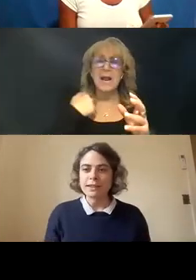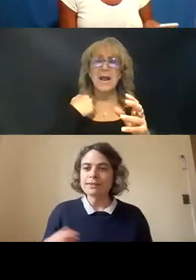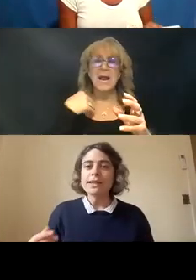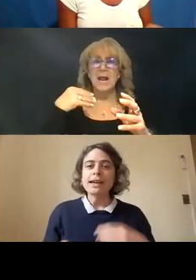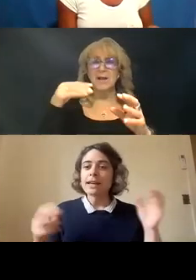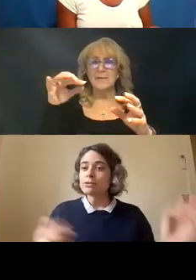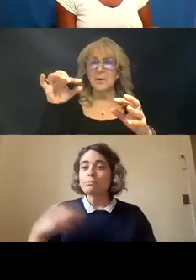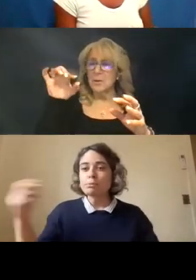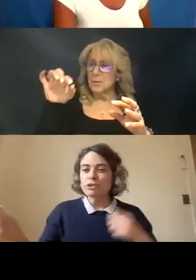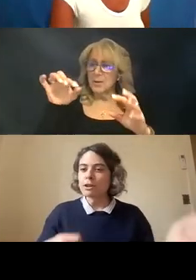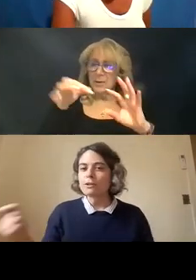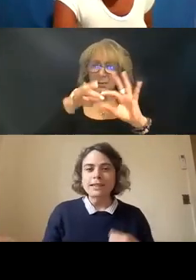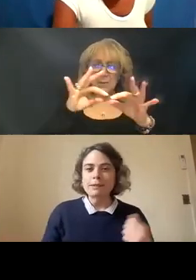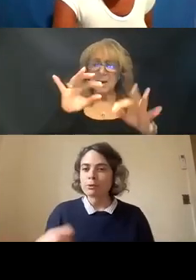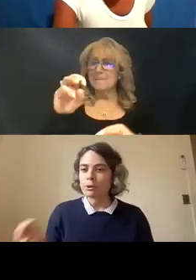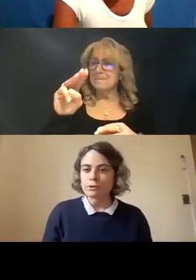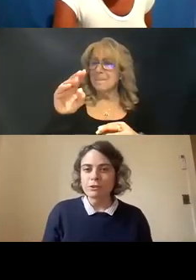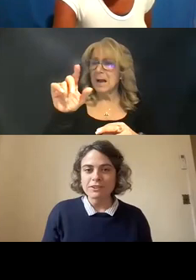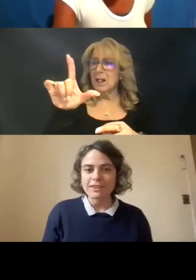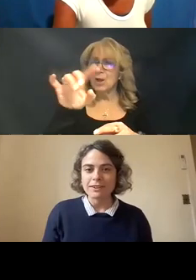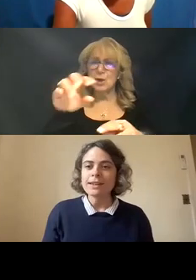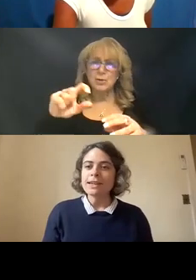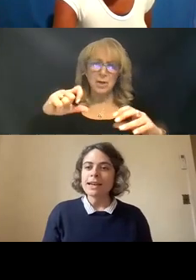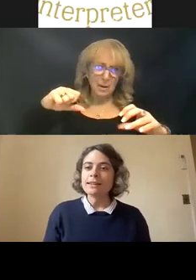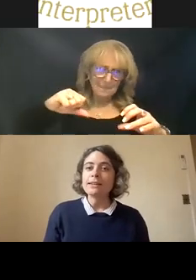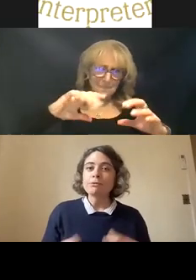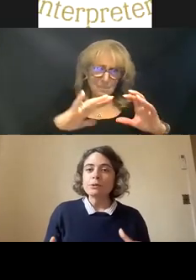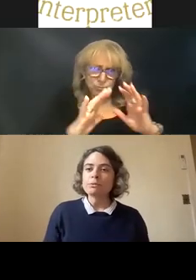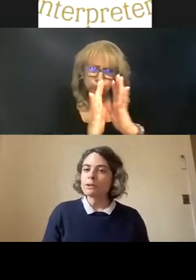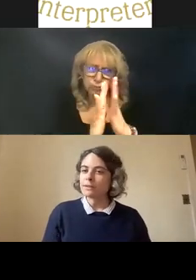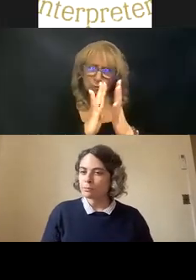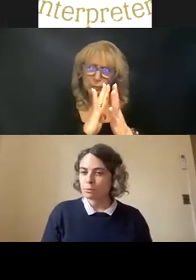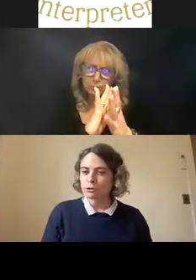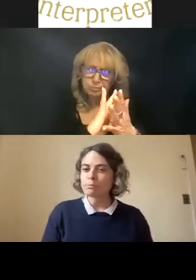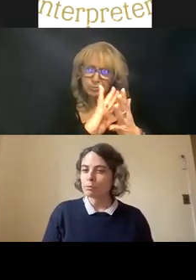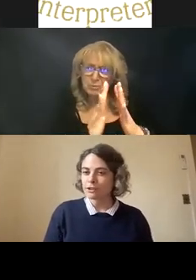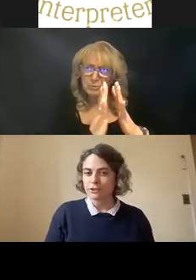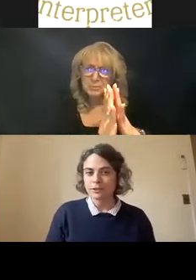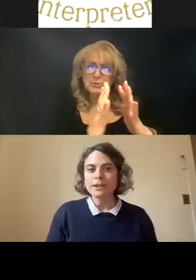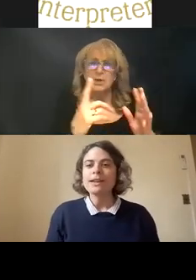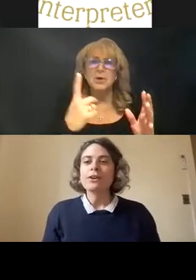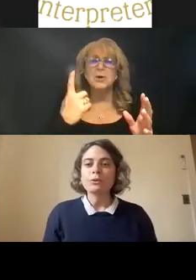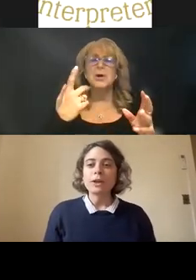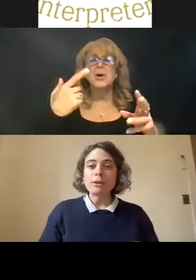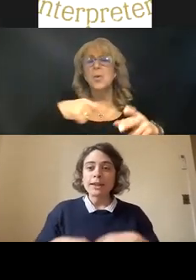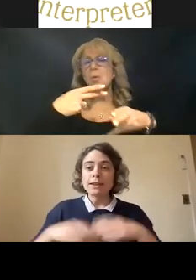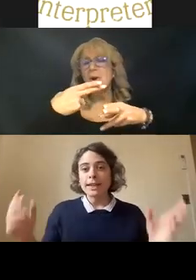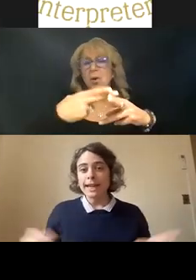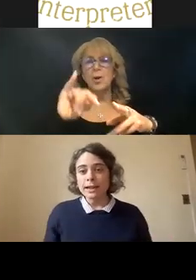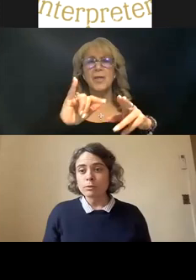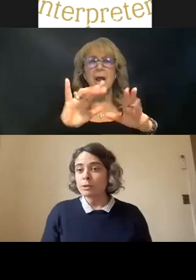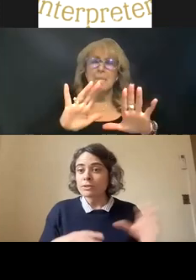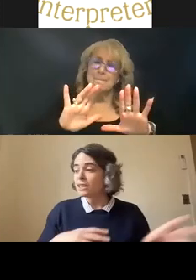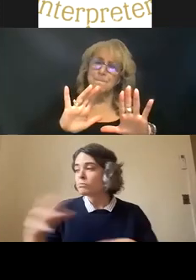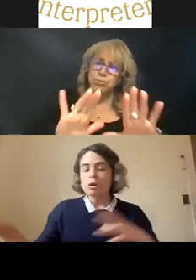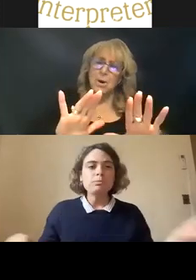of things, and they're actually pushing all the time on all the surfaces. And in fluids, we call this push pressure. So in the